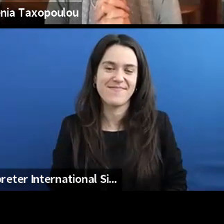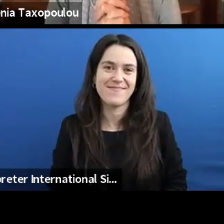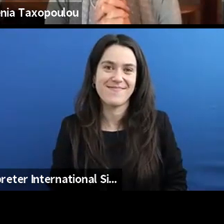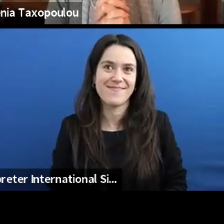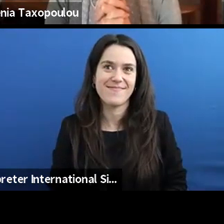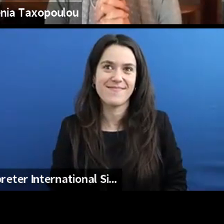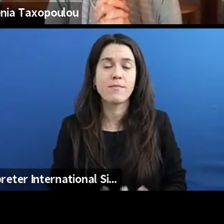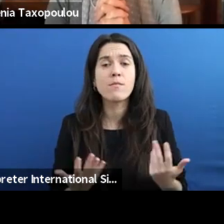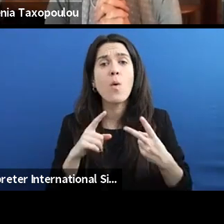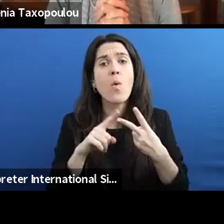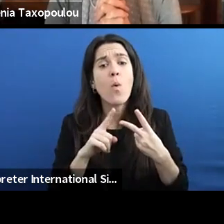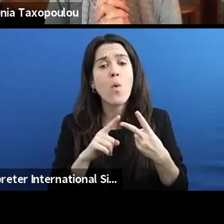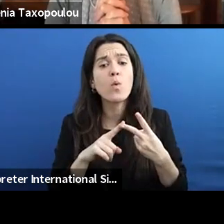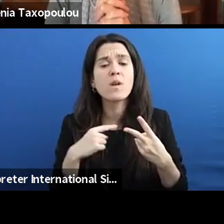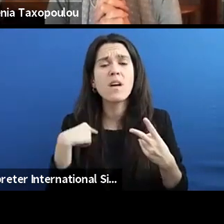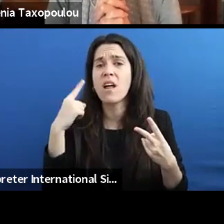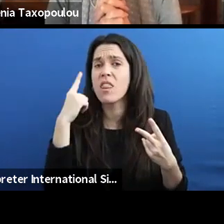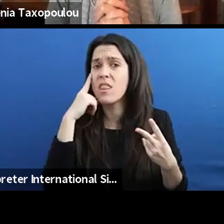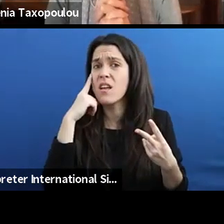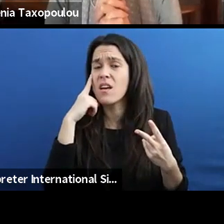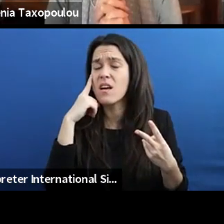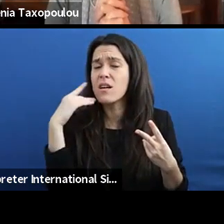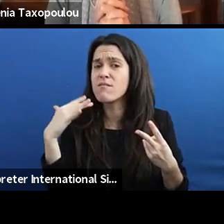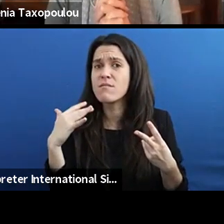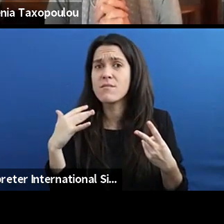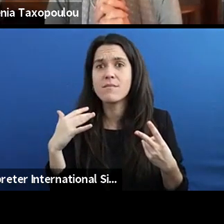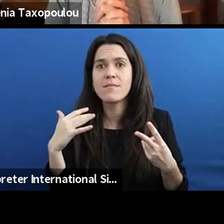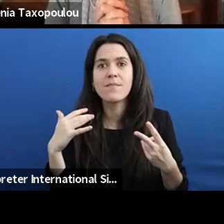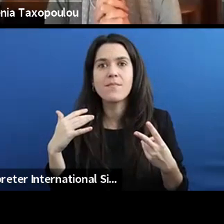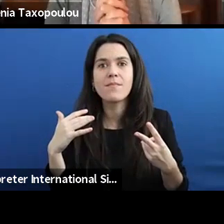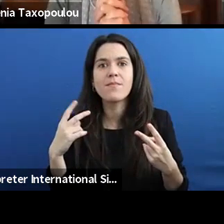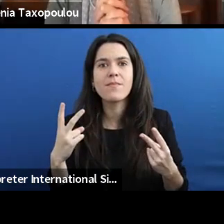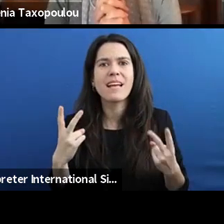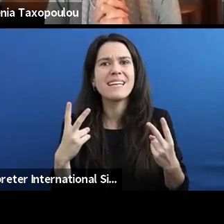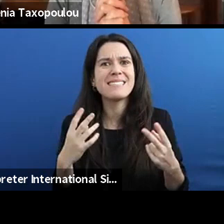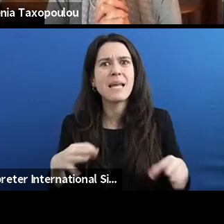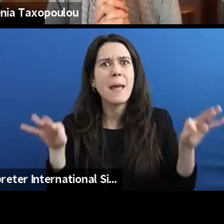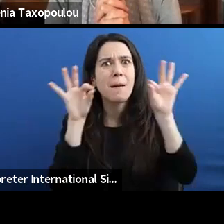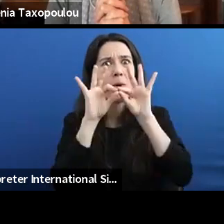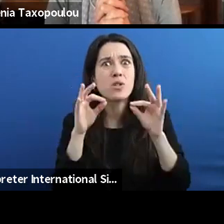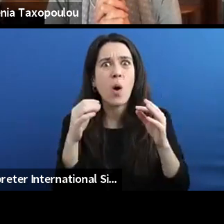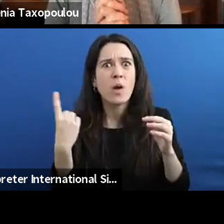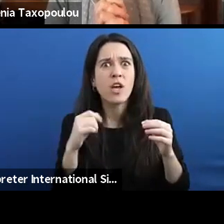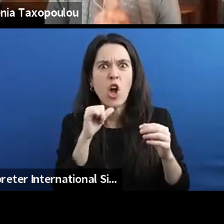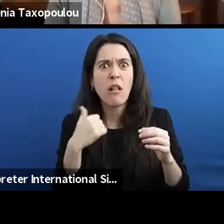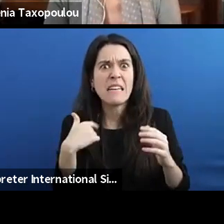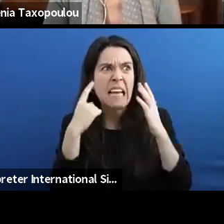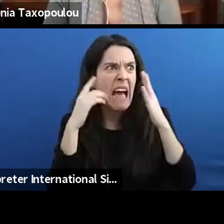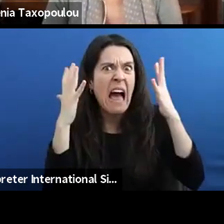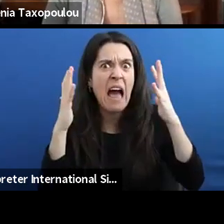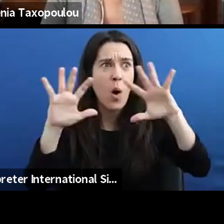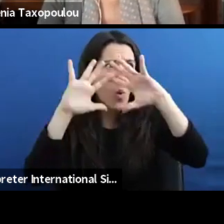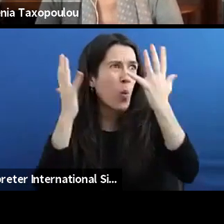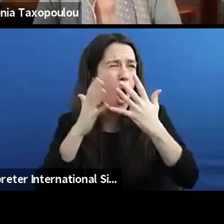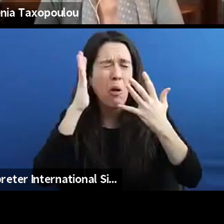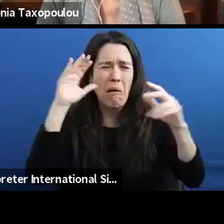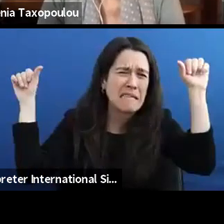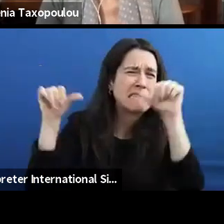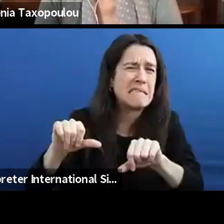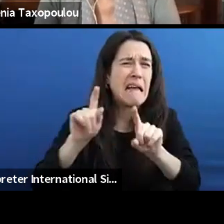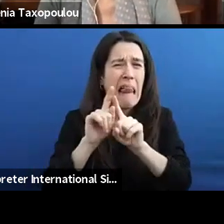that it's important not to use these horror stories or the word crisis or